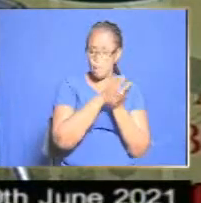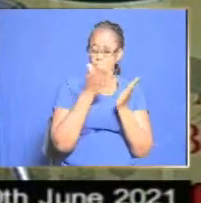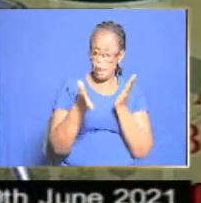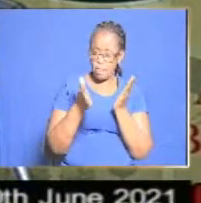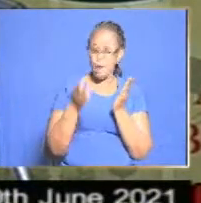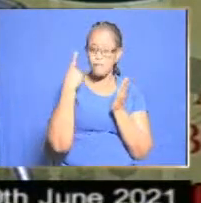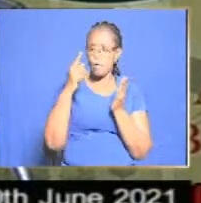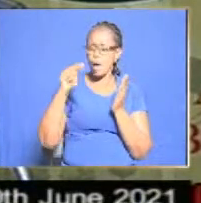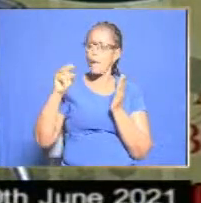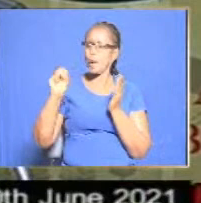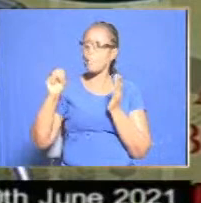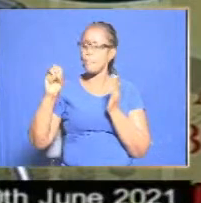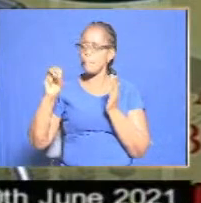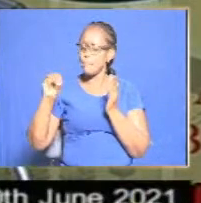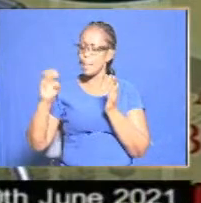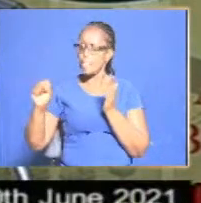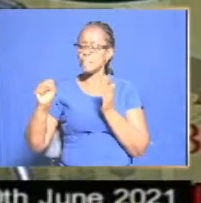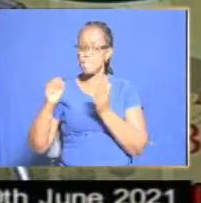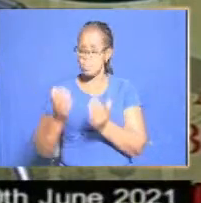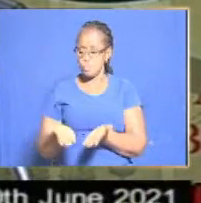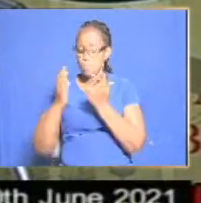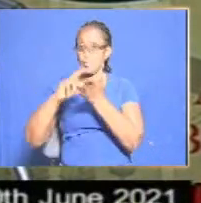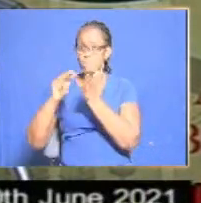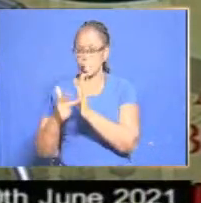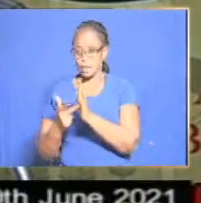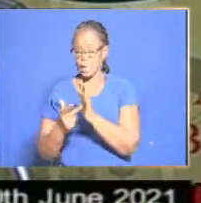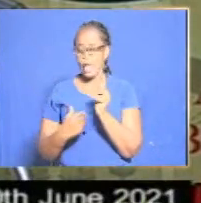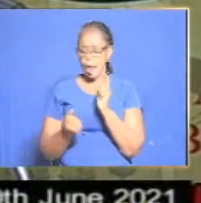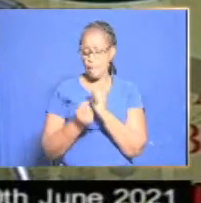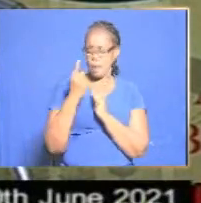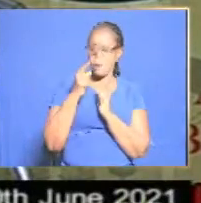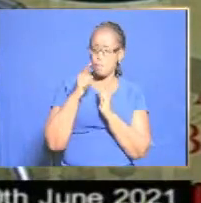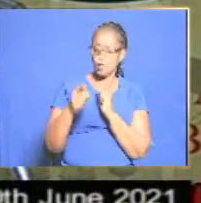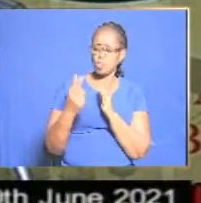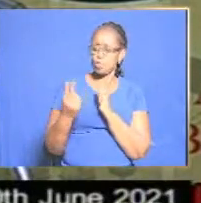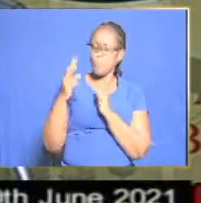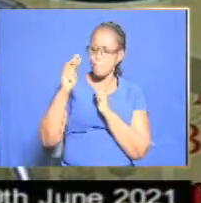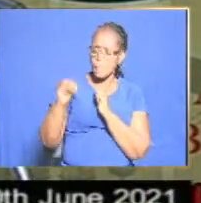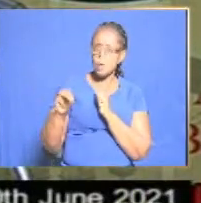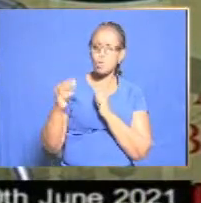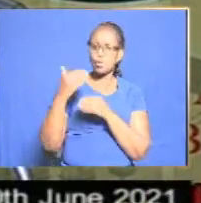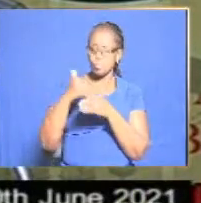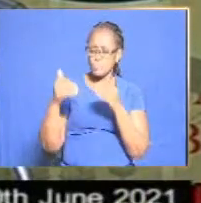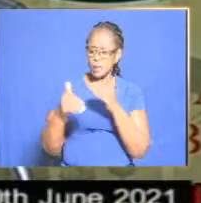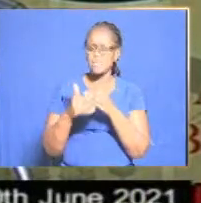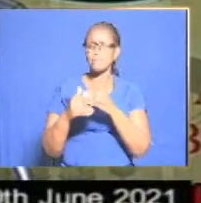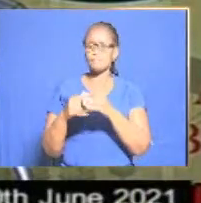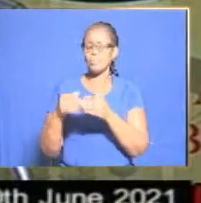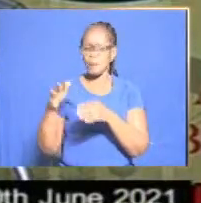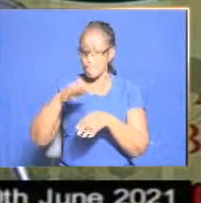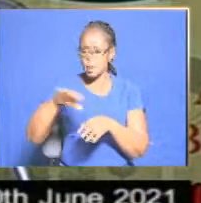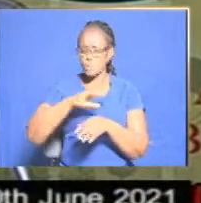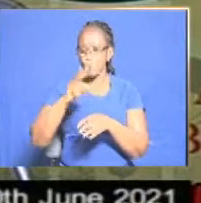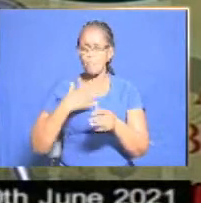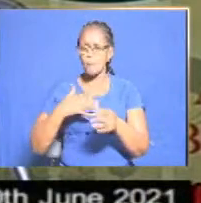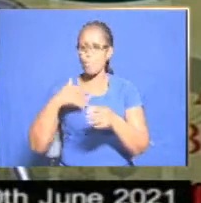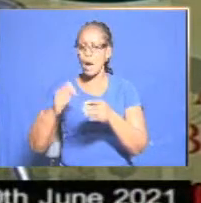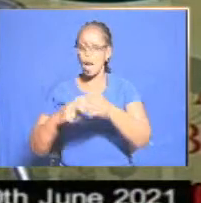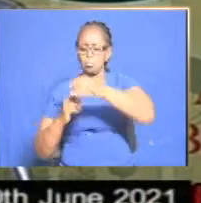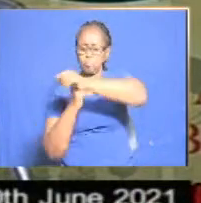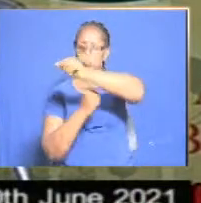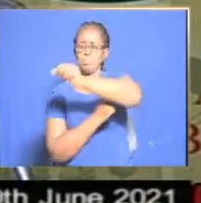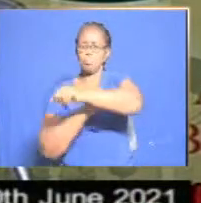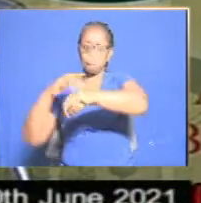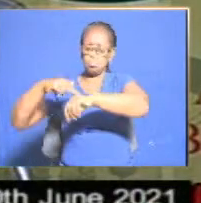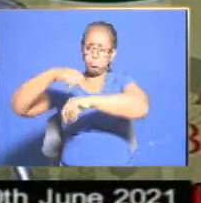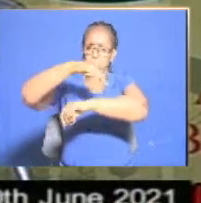Service Improvement Project and ₱111.2 million for construction of footbridges. Other key allocations to the